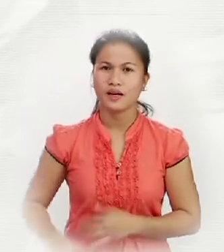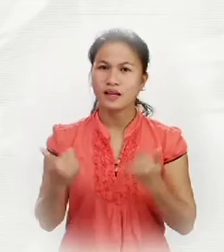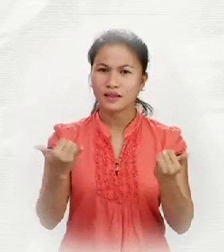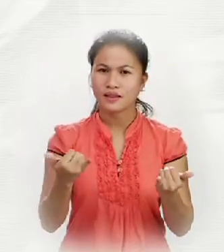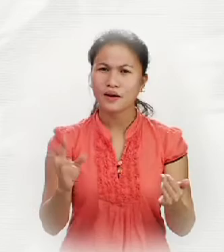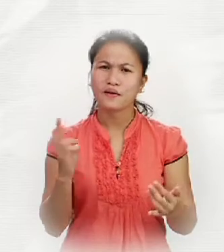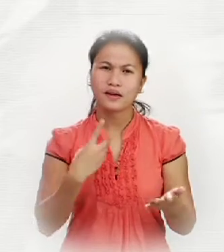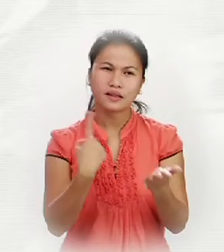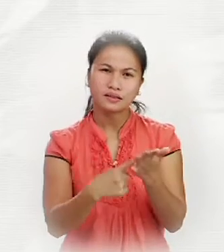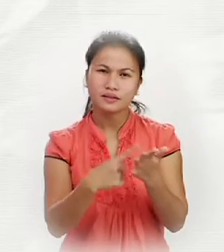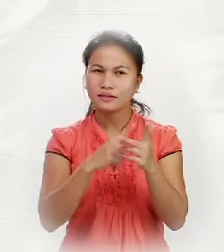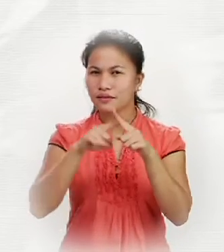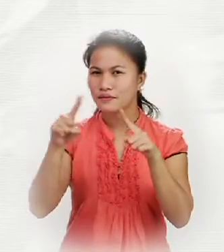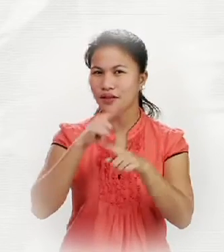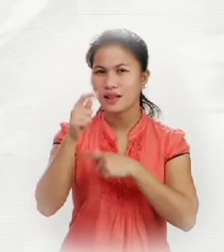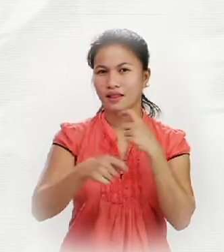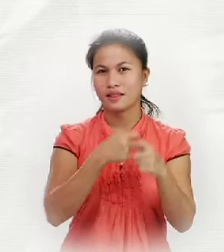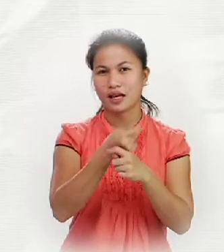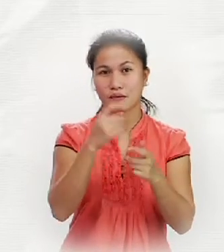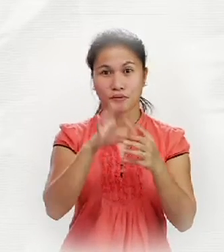different type of sight,